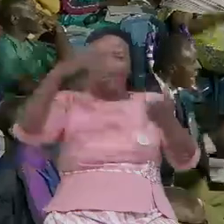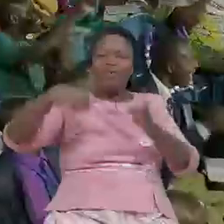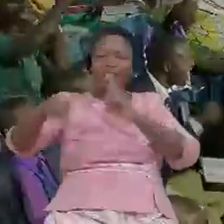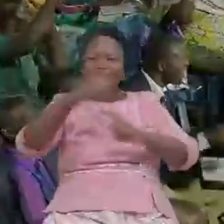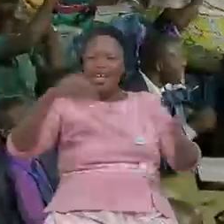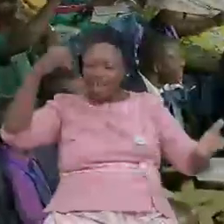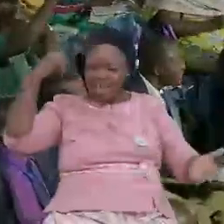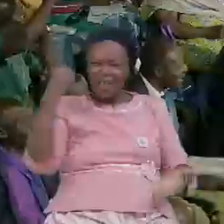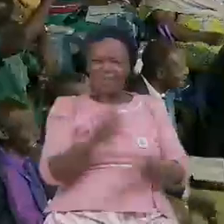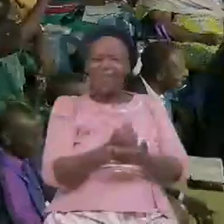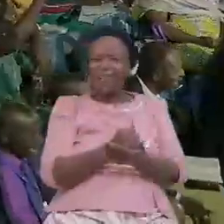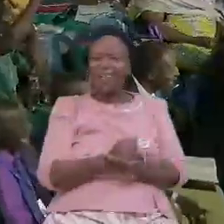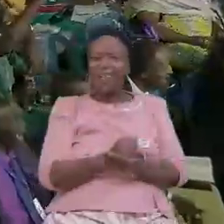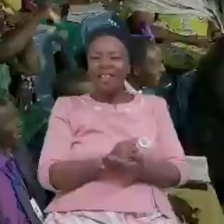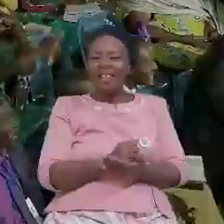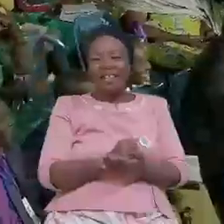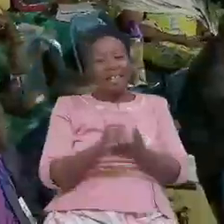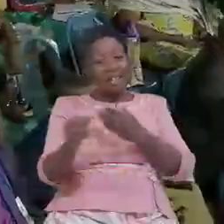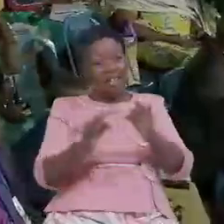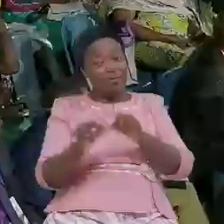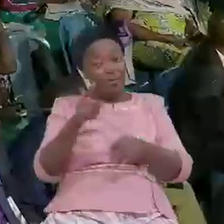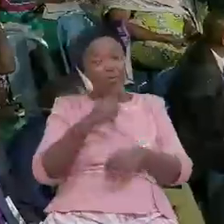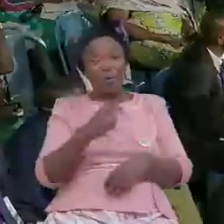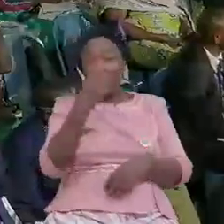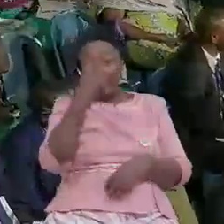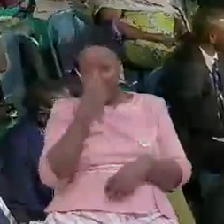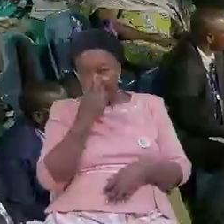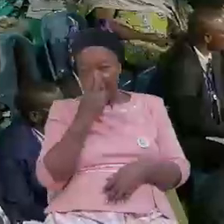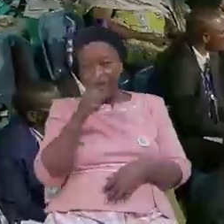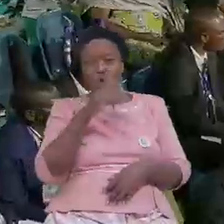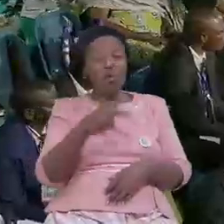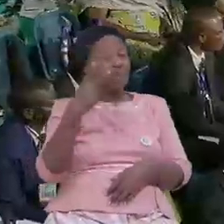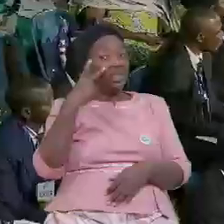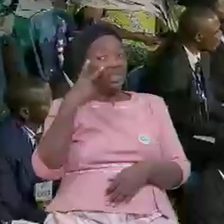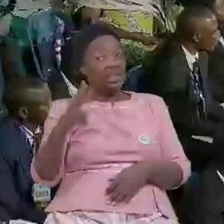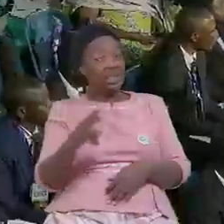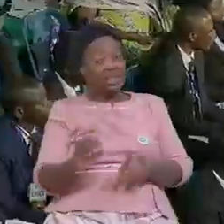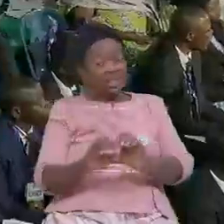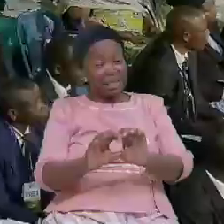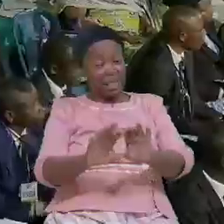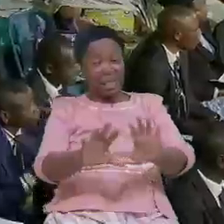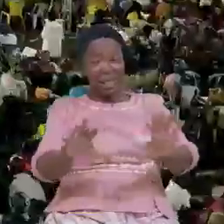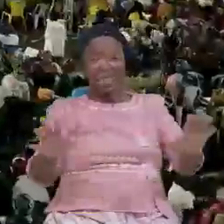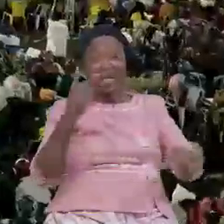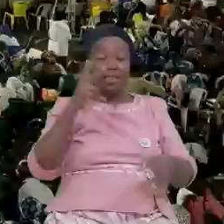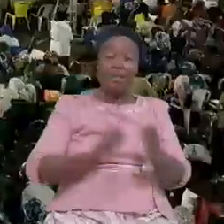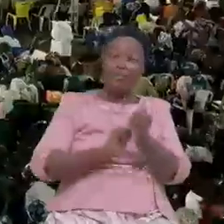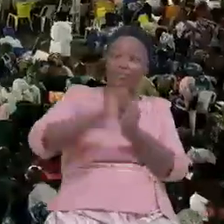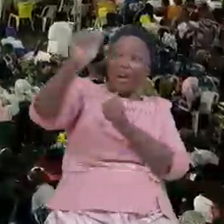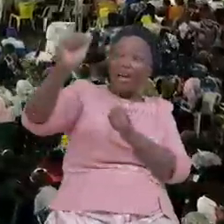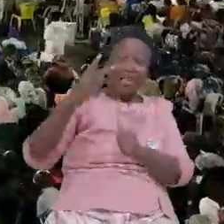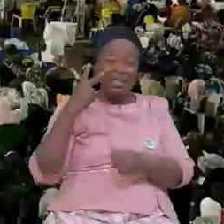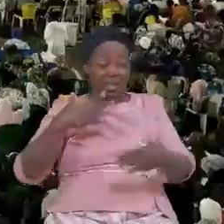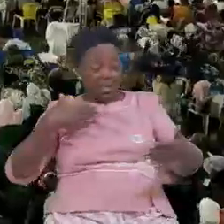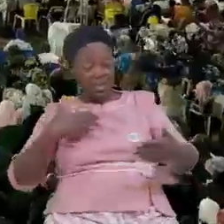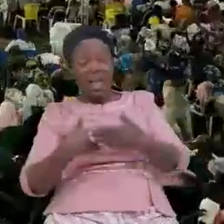amen. If you were blind, you will see. You will see far. You will see near. You